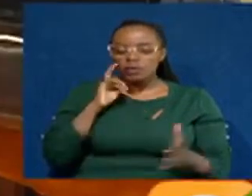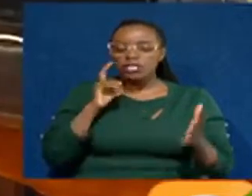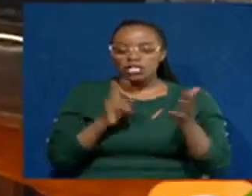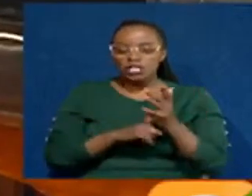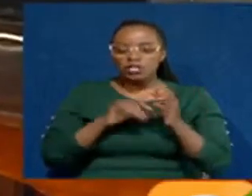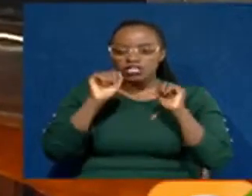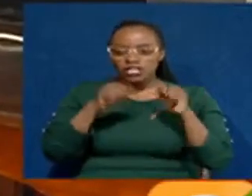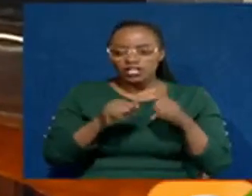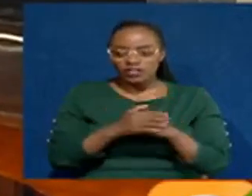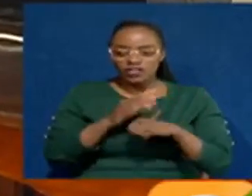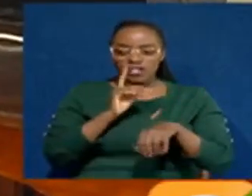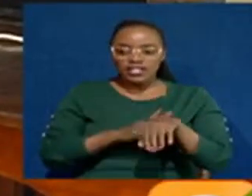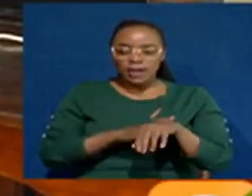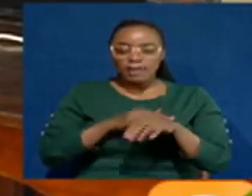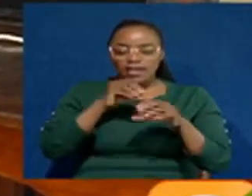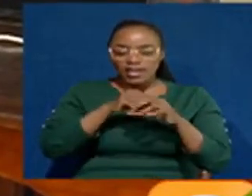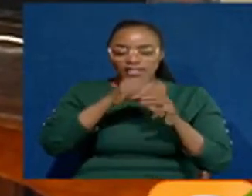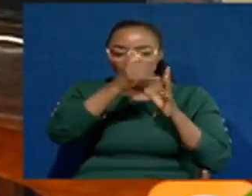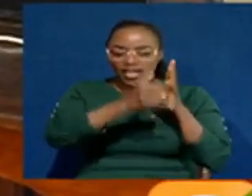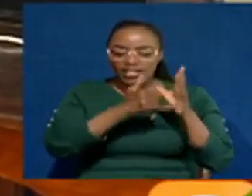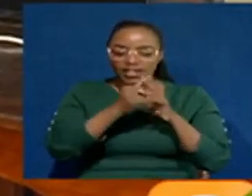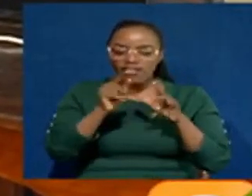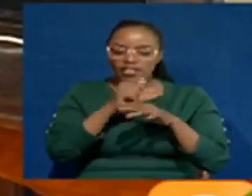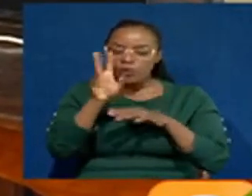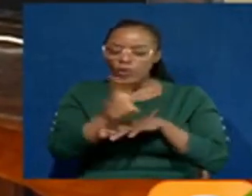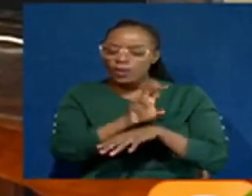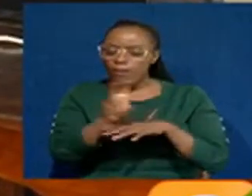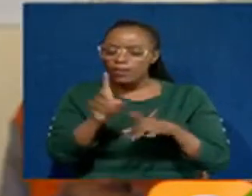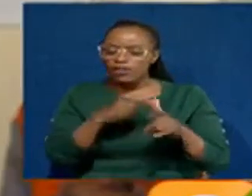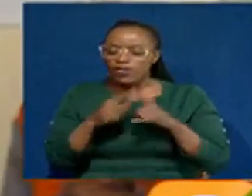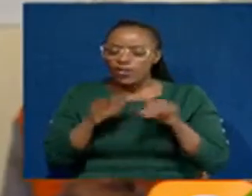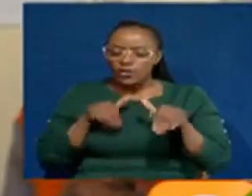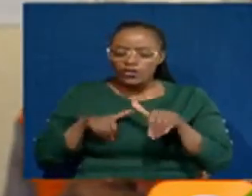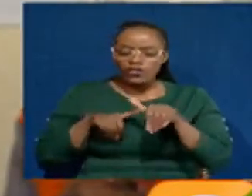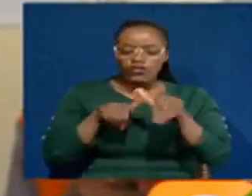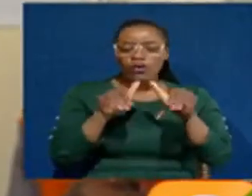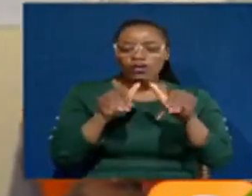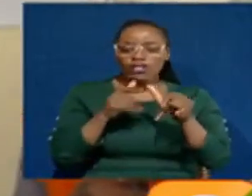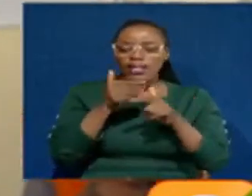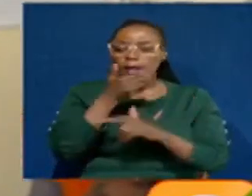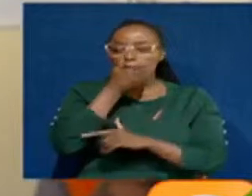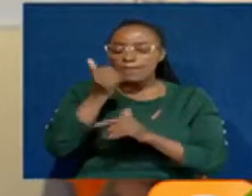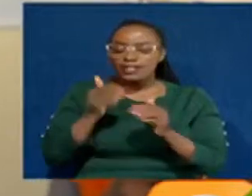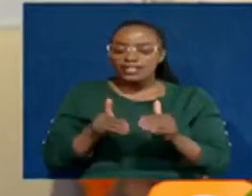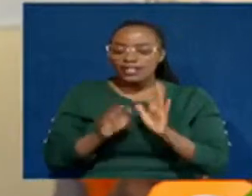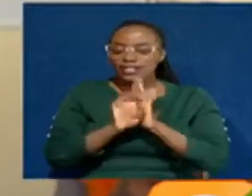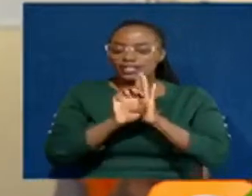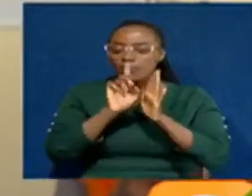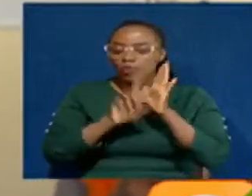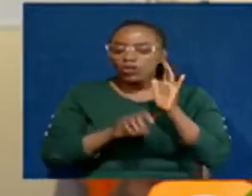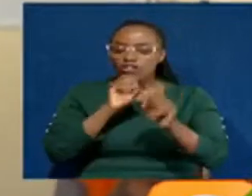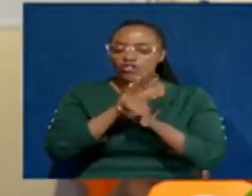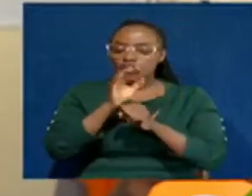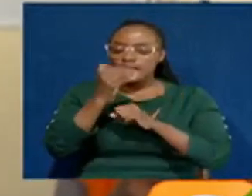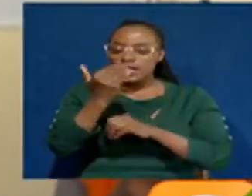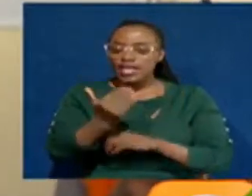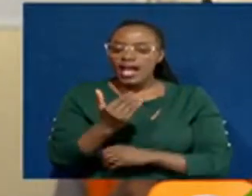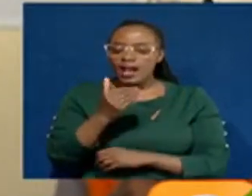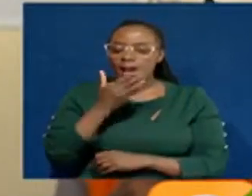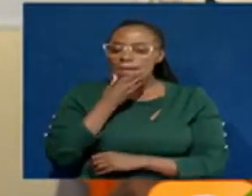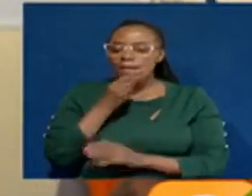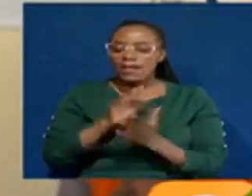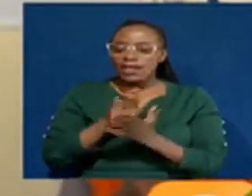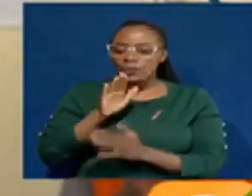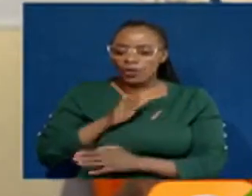tunatambulika. Once they are in industry, we monitor them and track them. And the best example is 14 young men and women